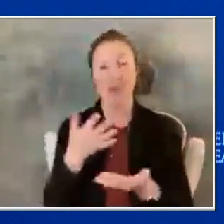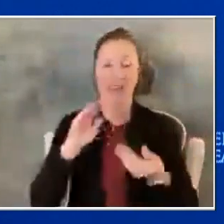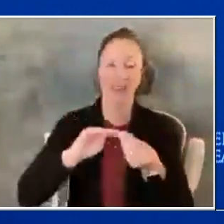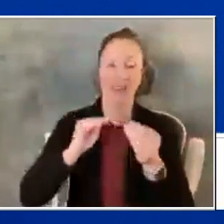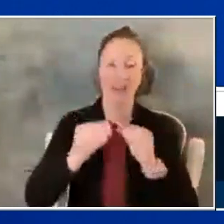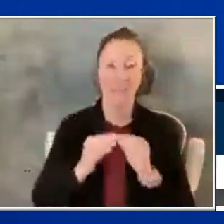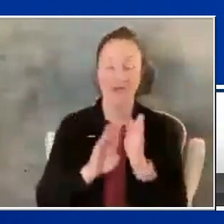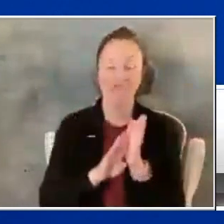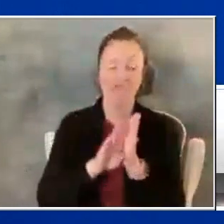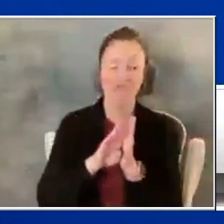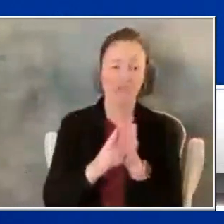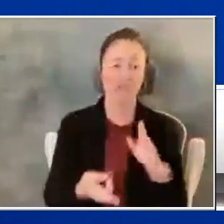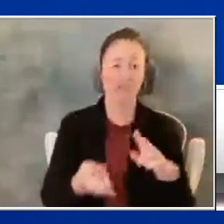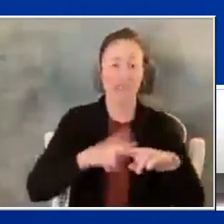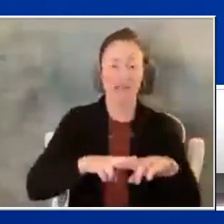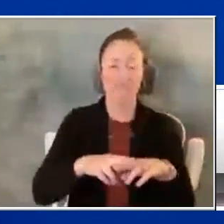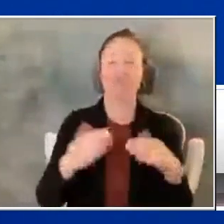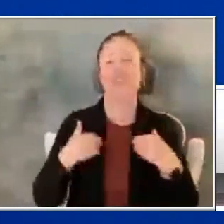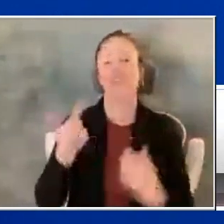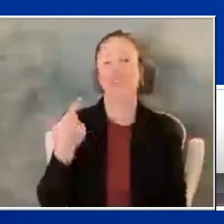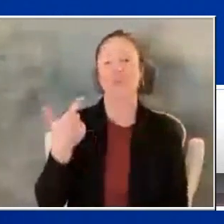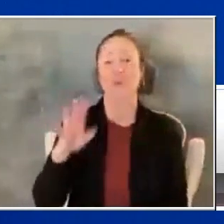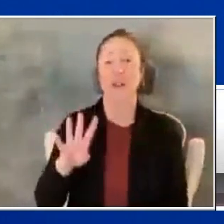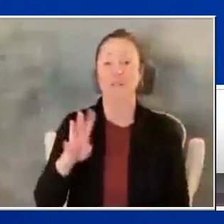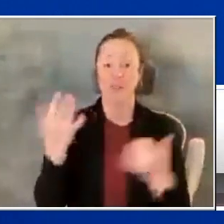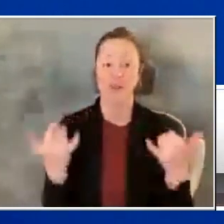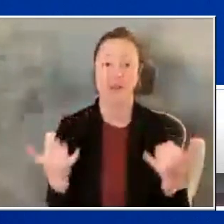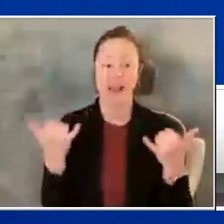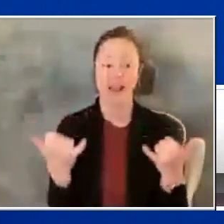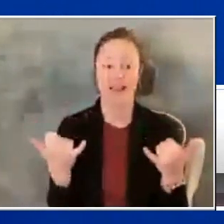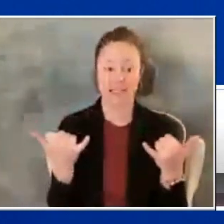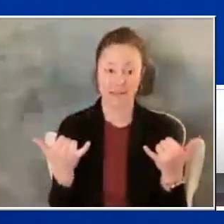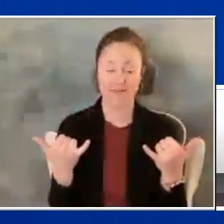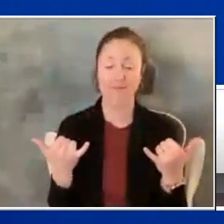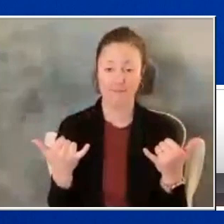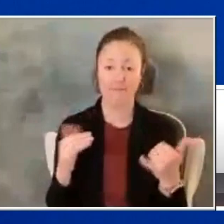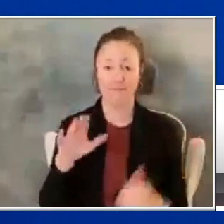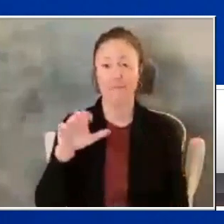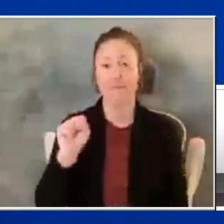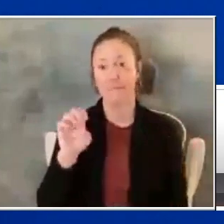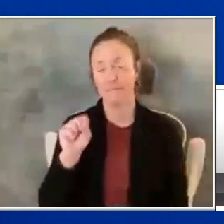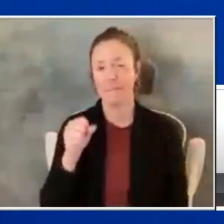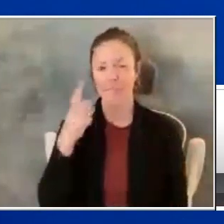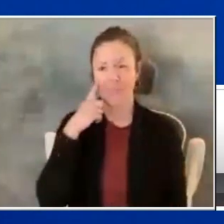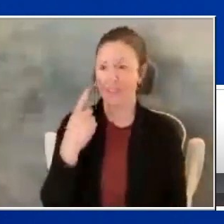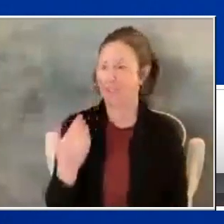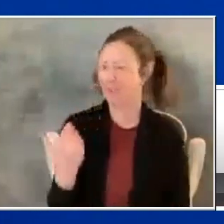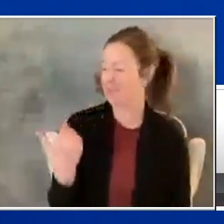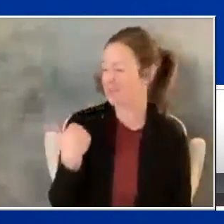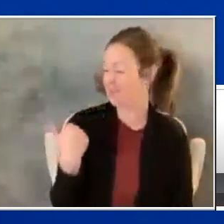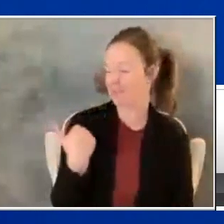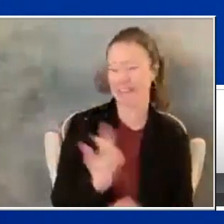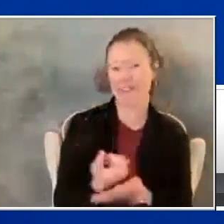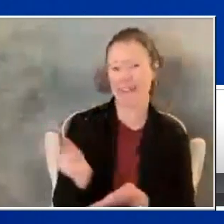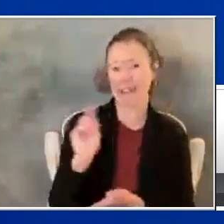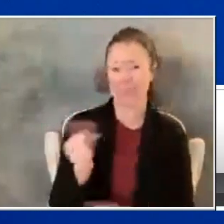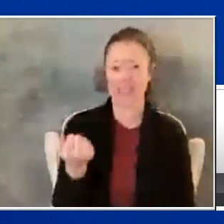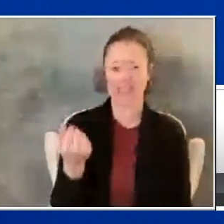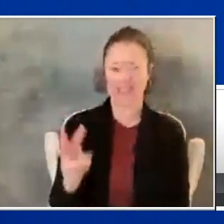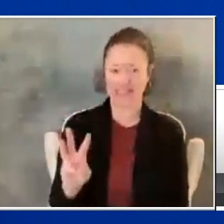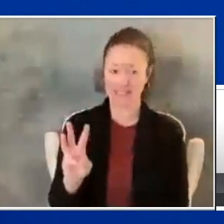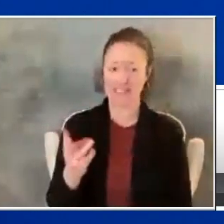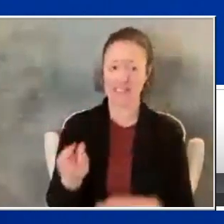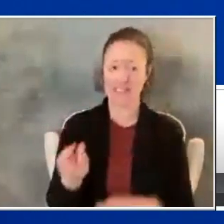went up a little bit. We have 24 active inpatients, up from, I believe, 16 last week. So again, heading into